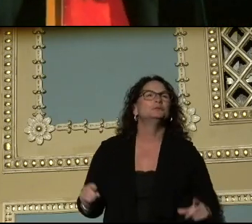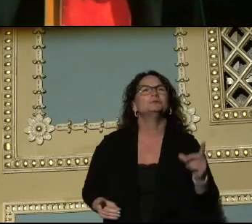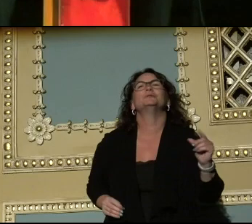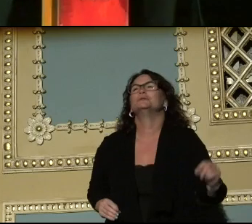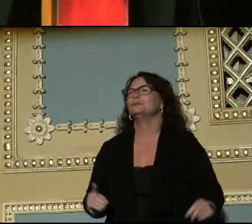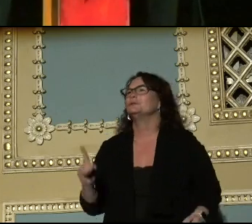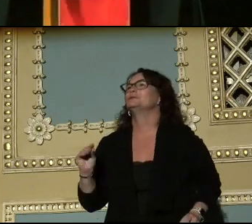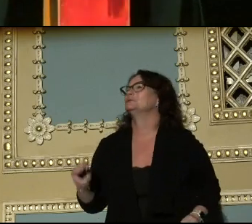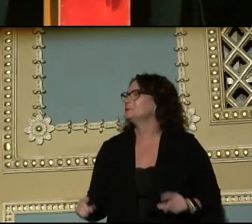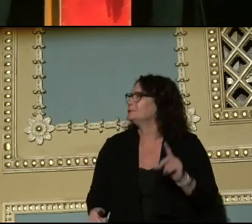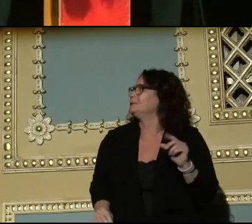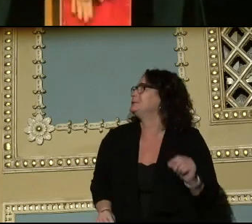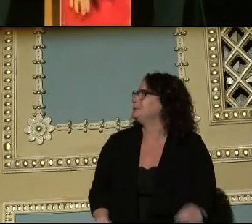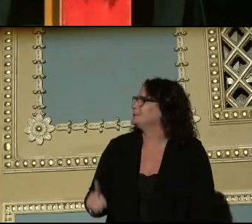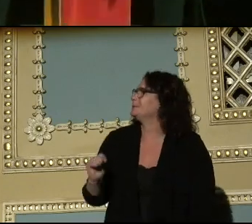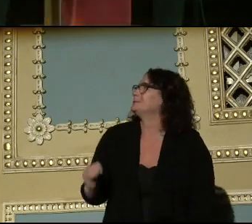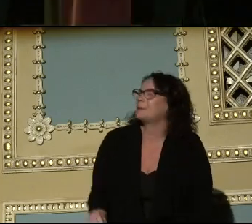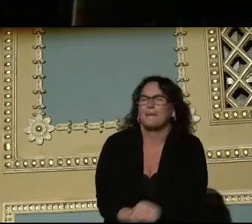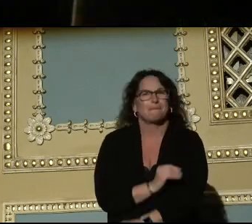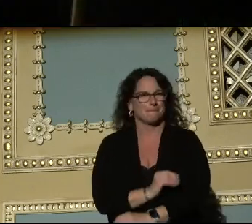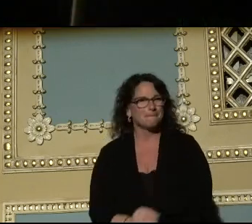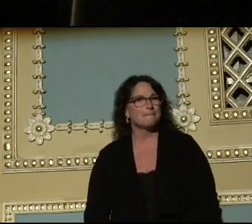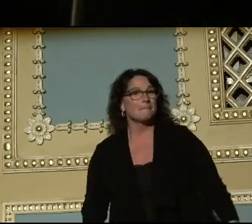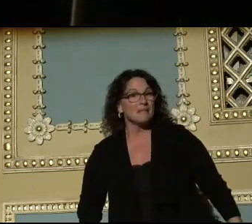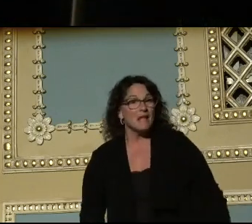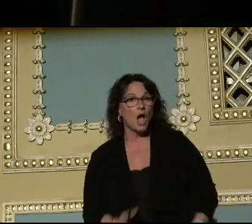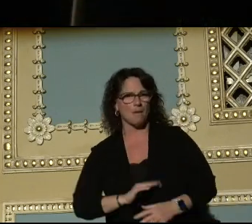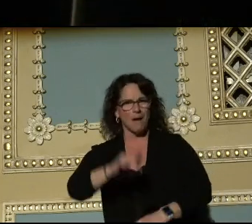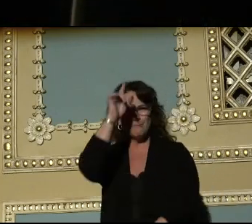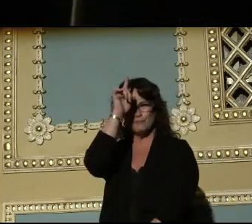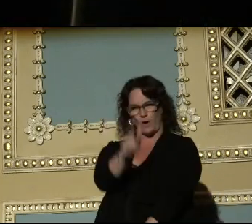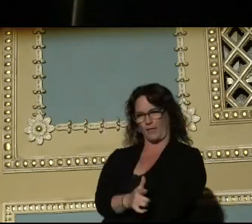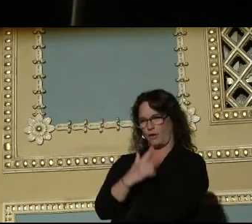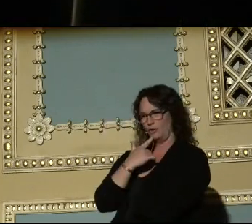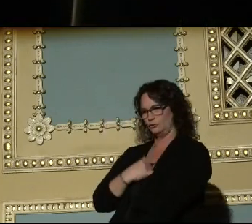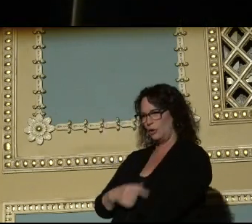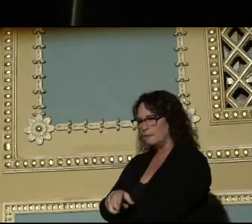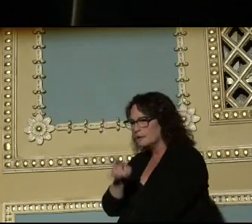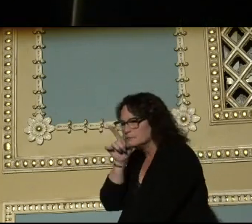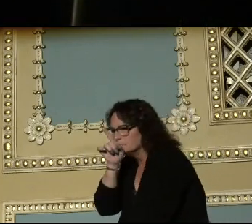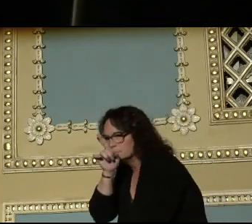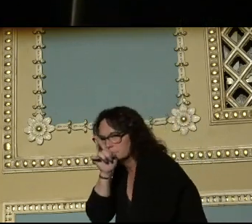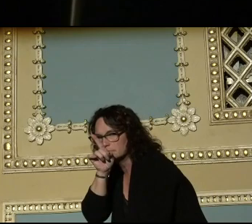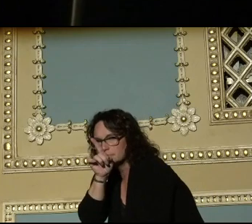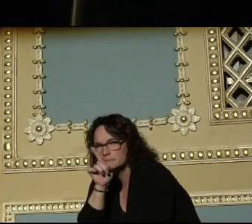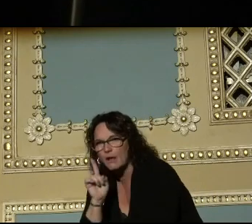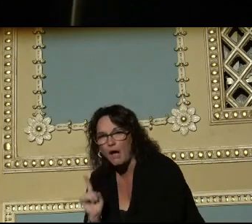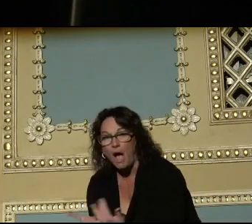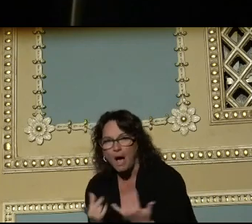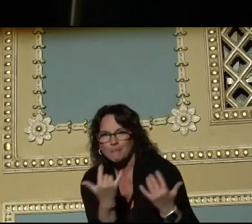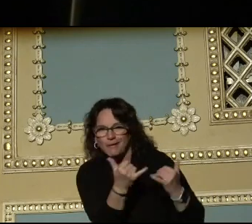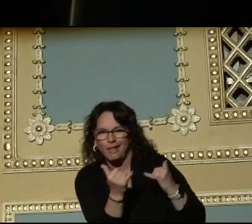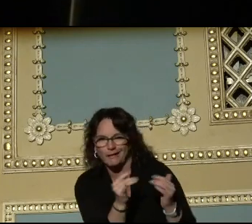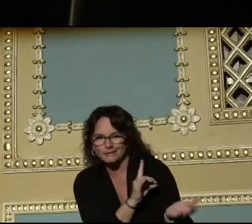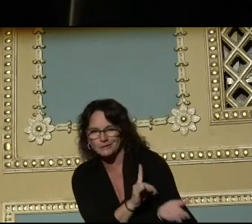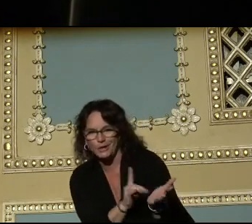do do do do. Ow! Brother said he's telling about you playing doctor with that girl.